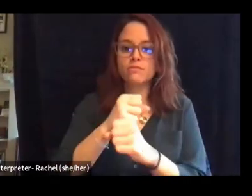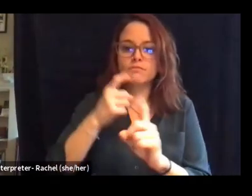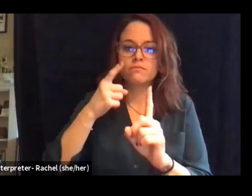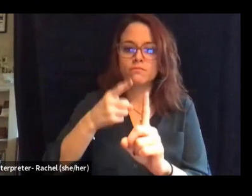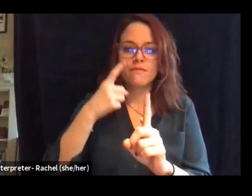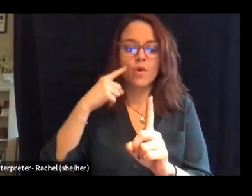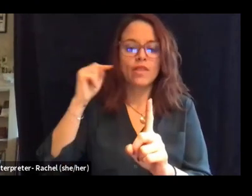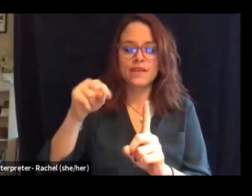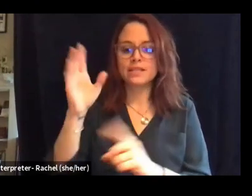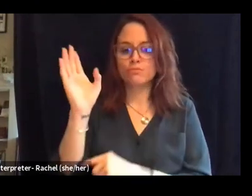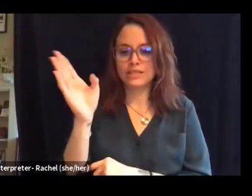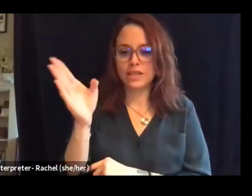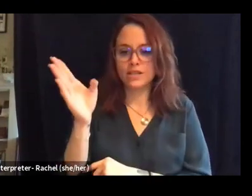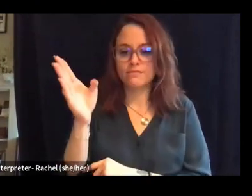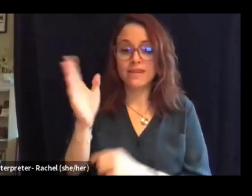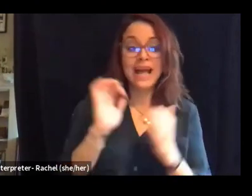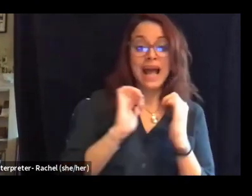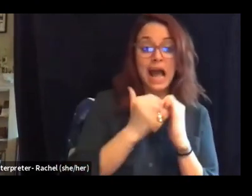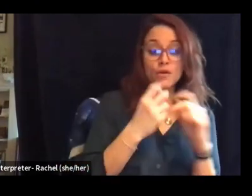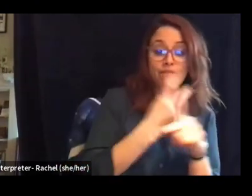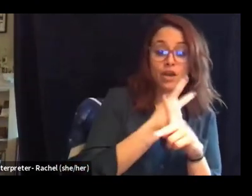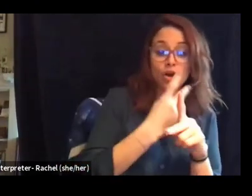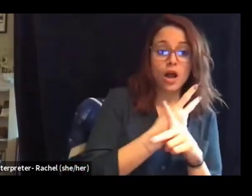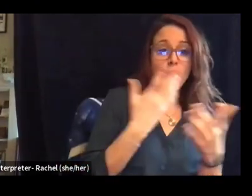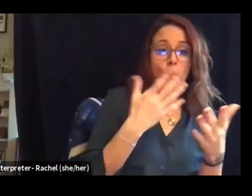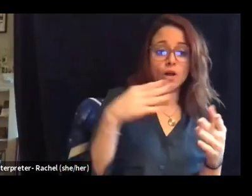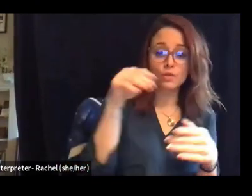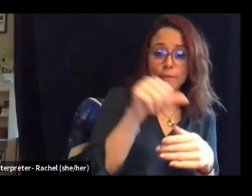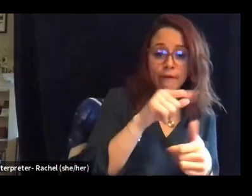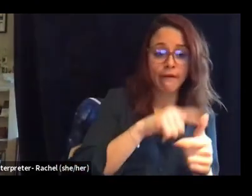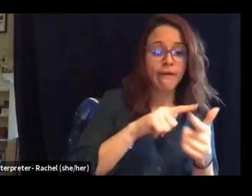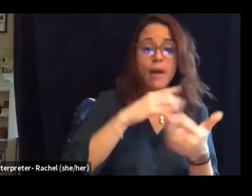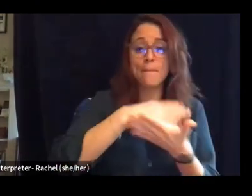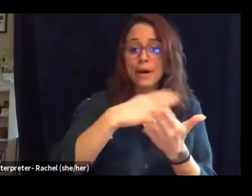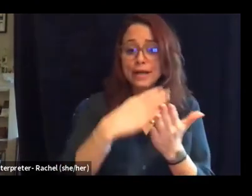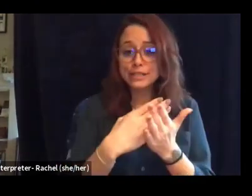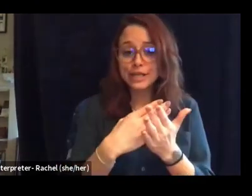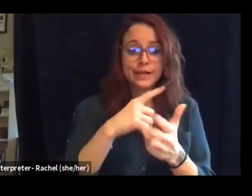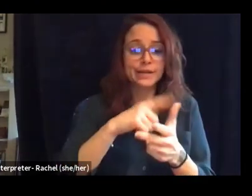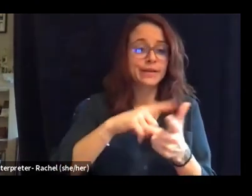need to pay? How do you need to figure out what your budget is going to be, how it's